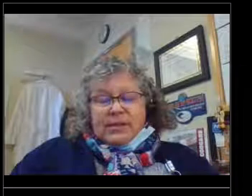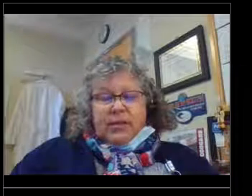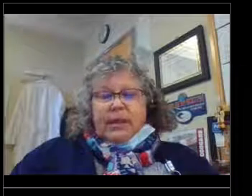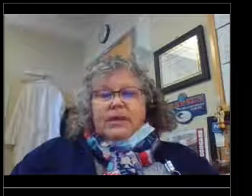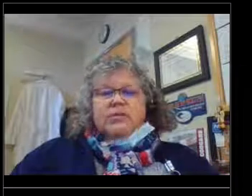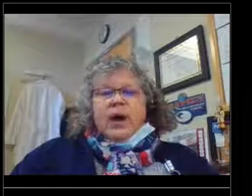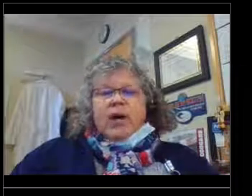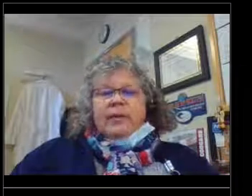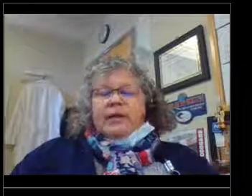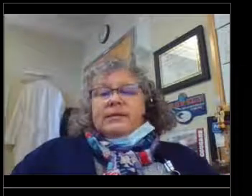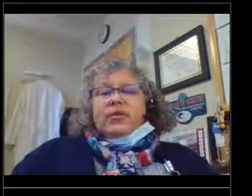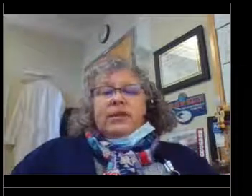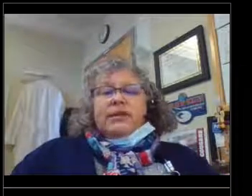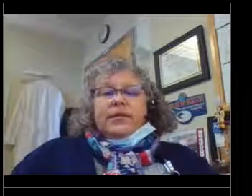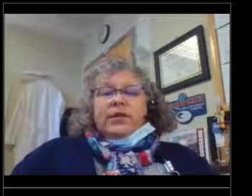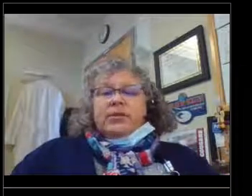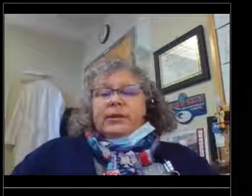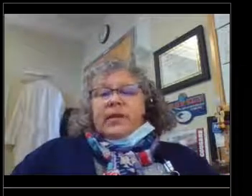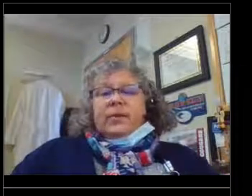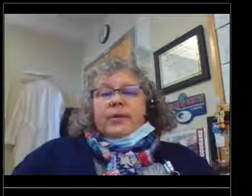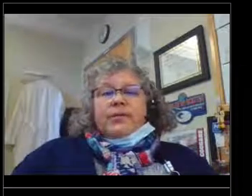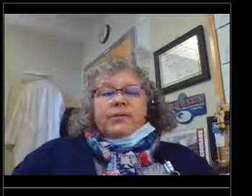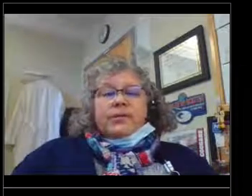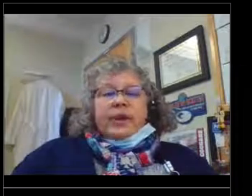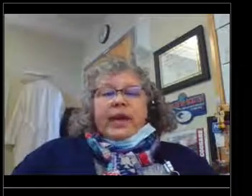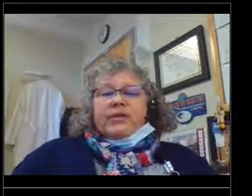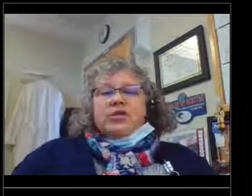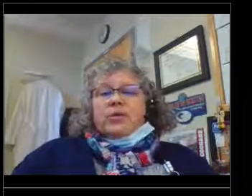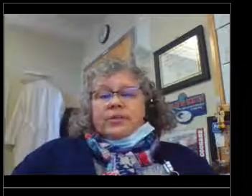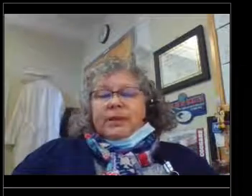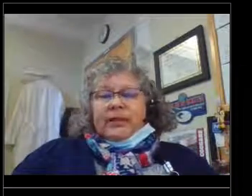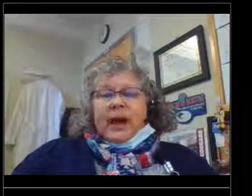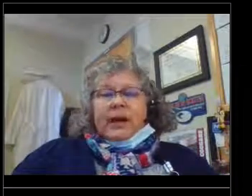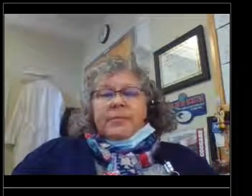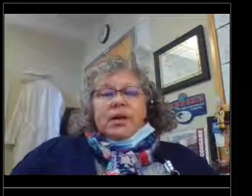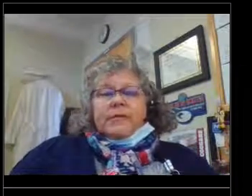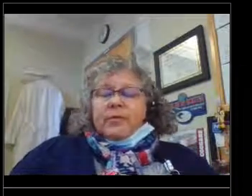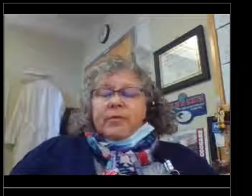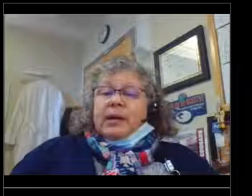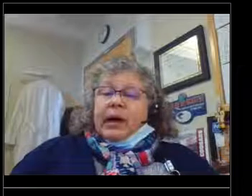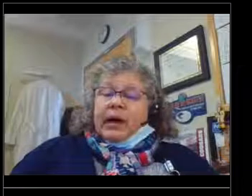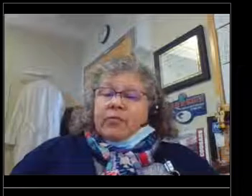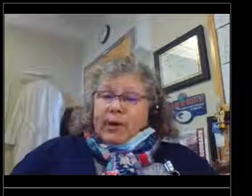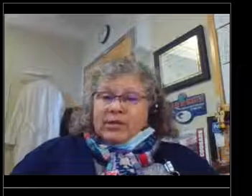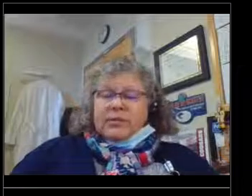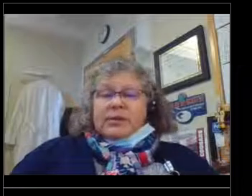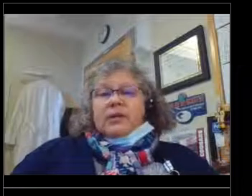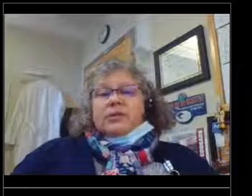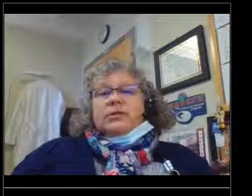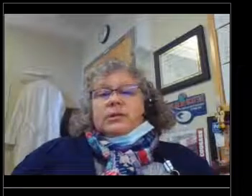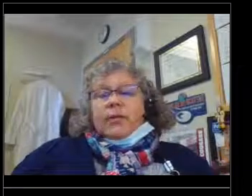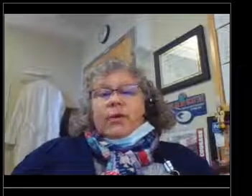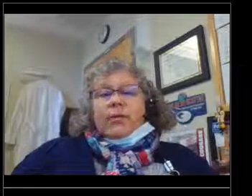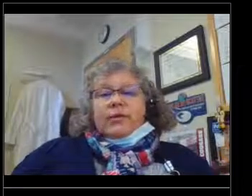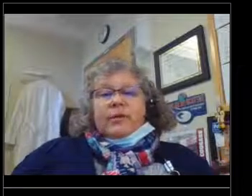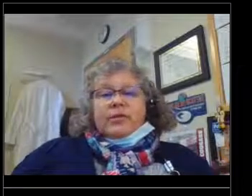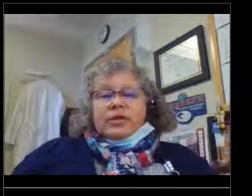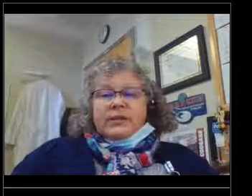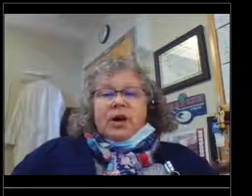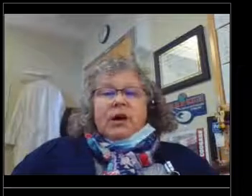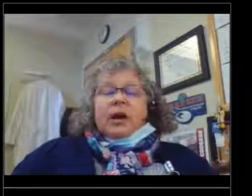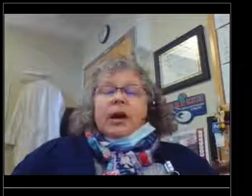or practice agreement as well, because then you can defer to another one if there's a vacation or something like that. For me, I have one dermatologist I work